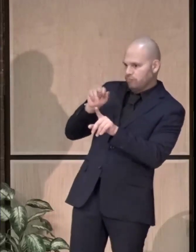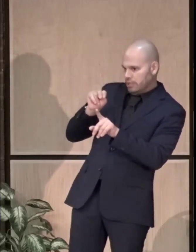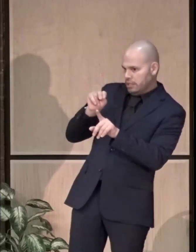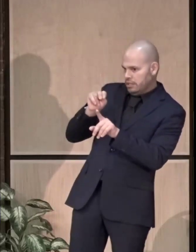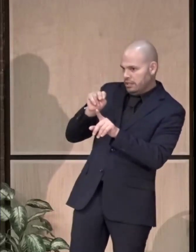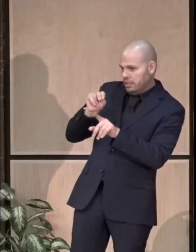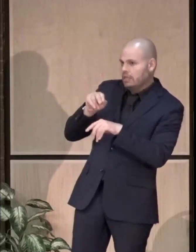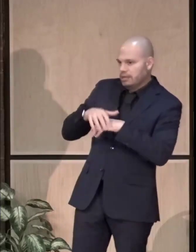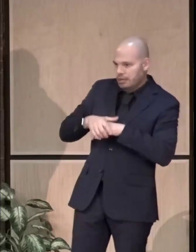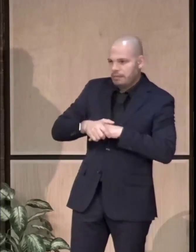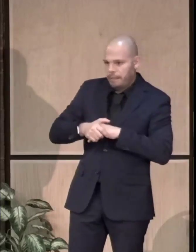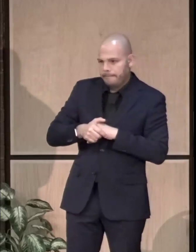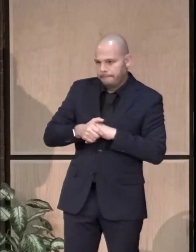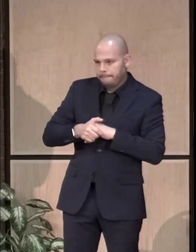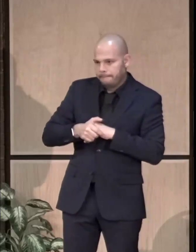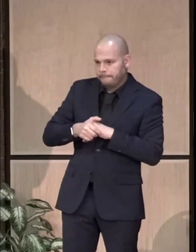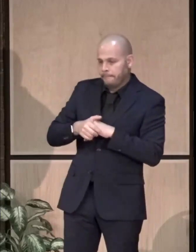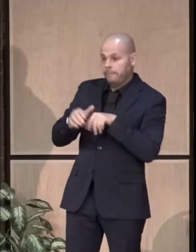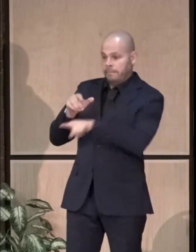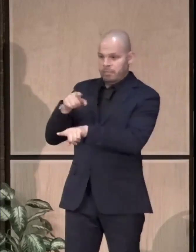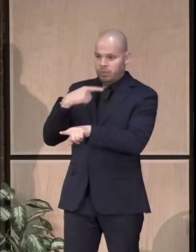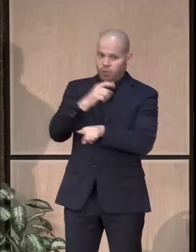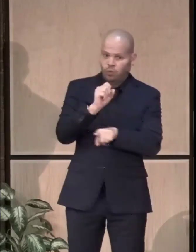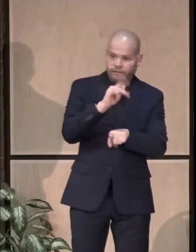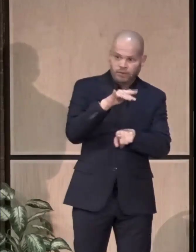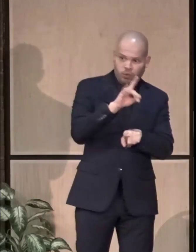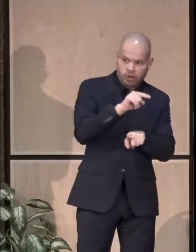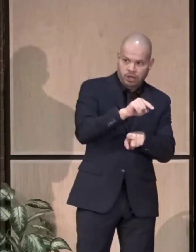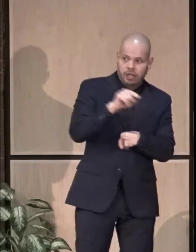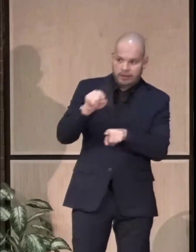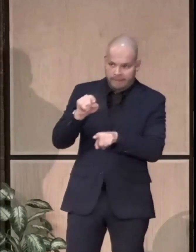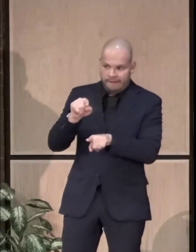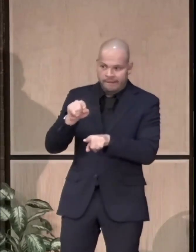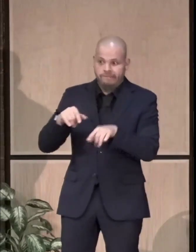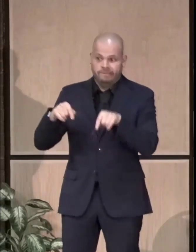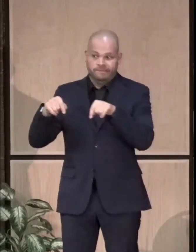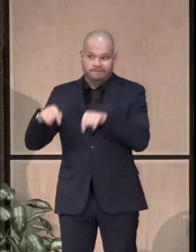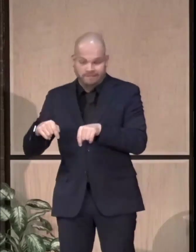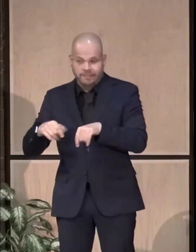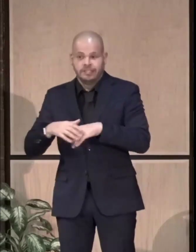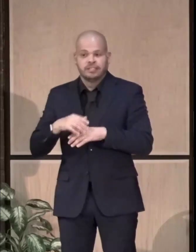Right? That's what it says. What did you mean by that?